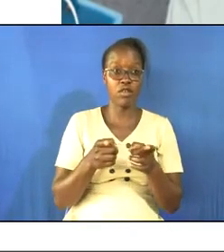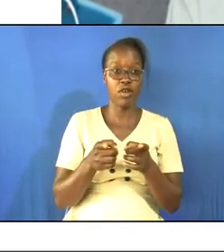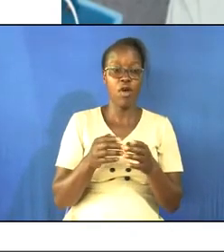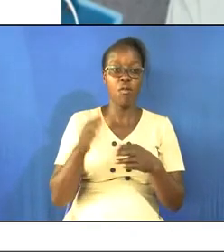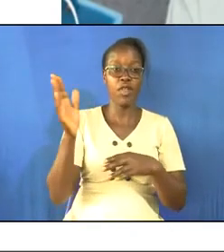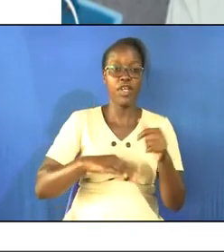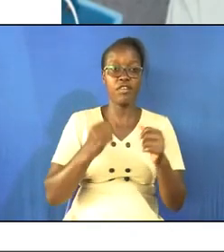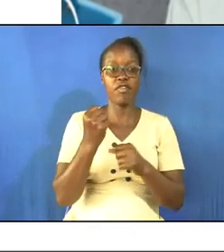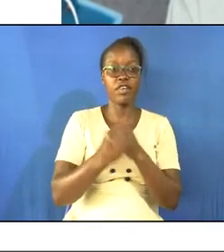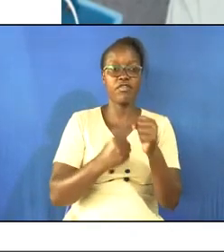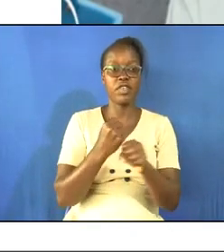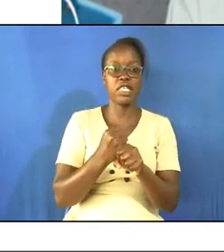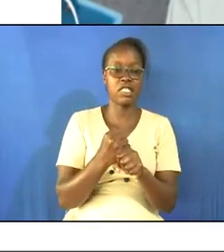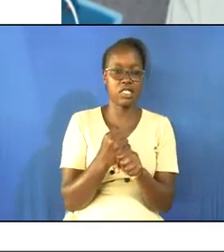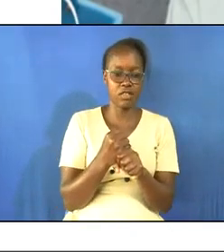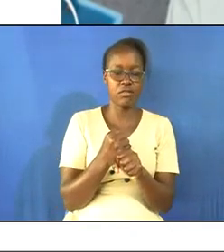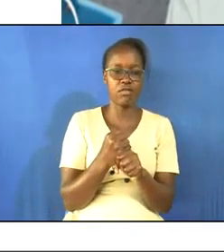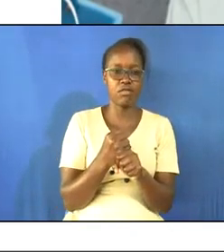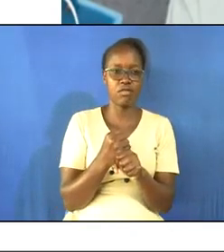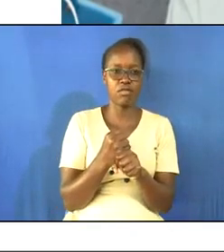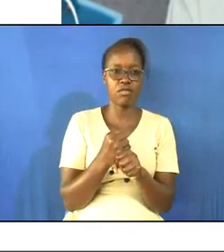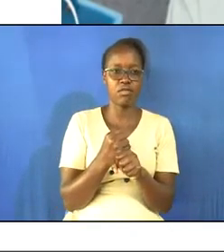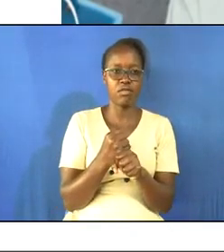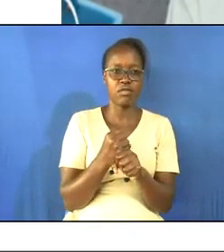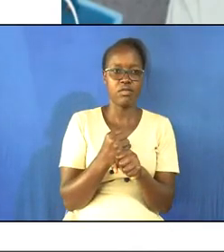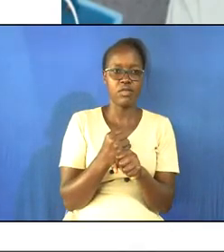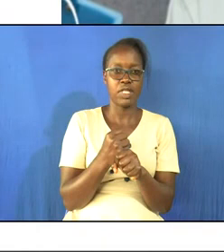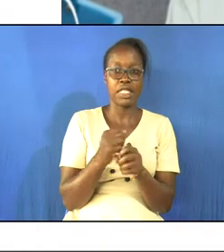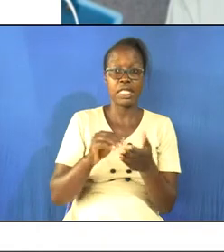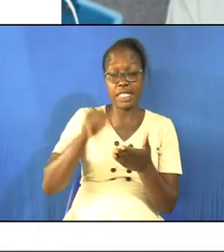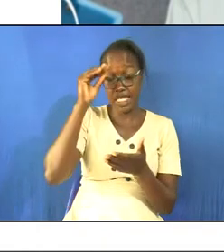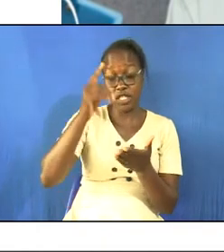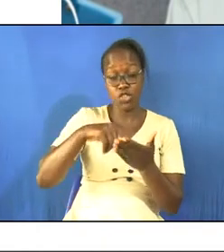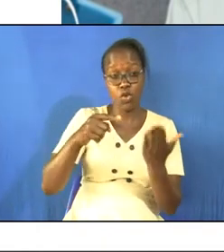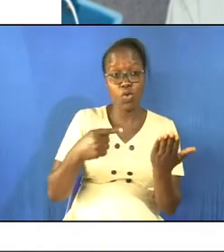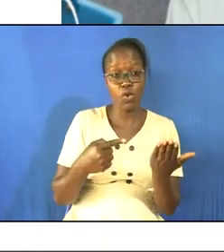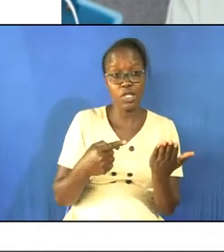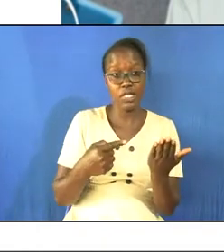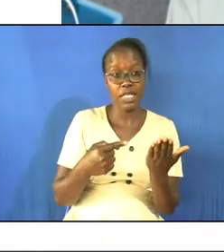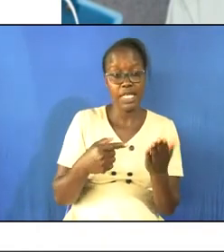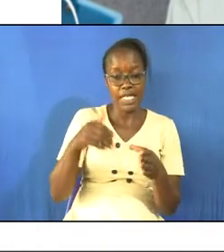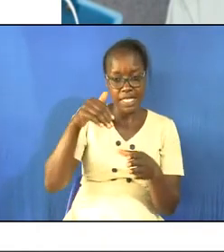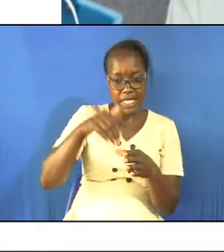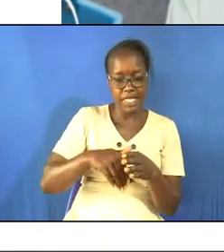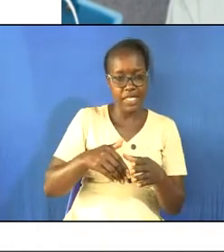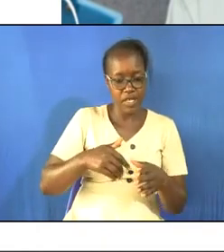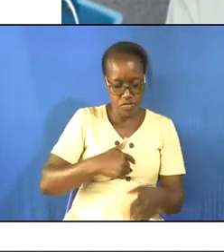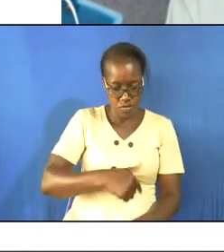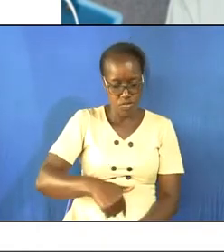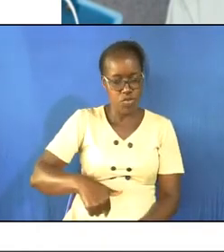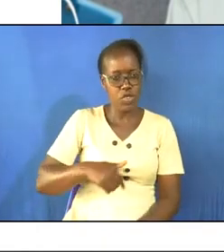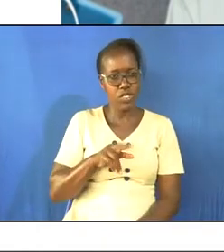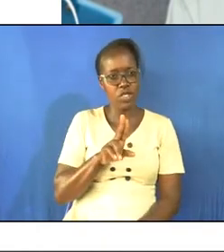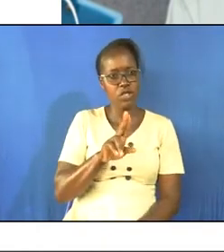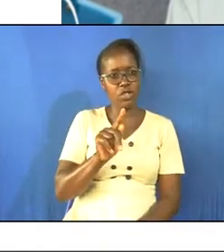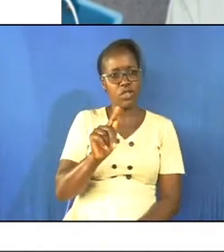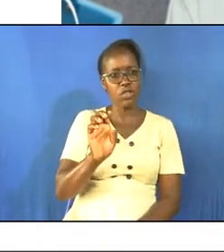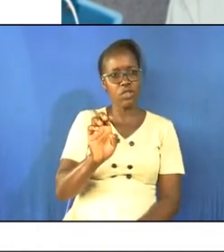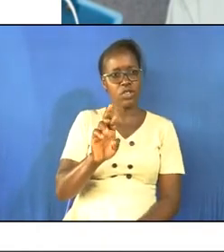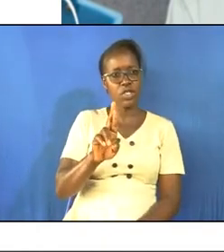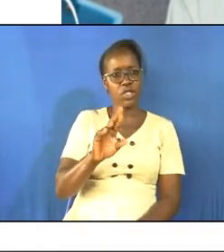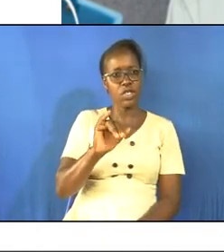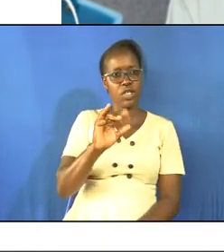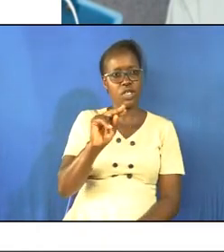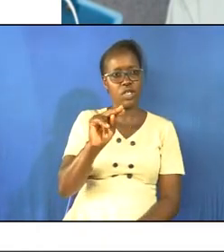times. Some studies have been done and have shown that intrauterine devices, for example, the Copper T,